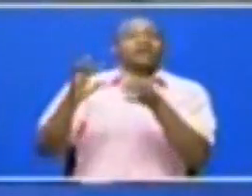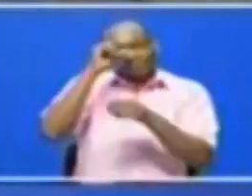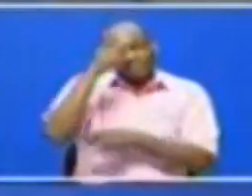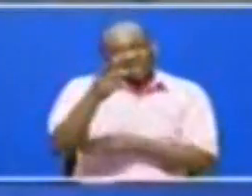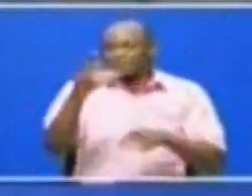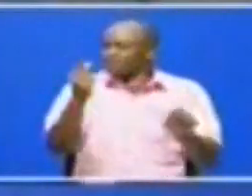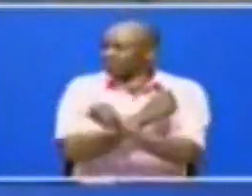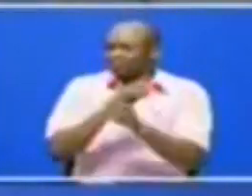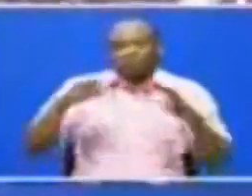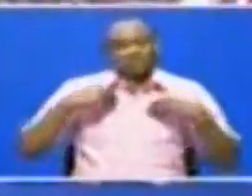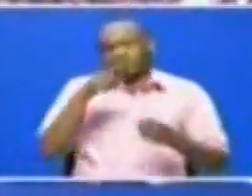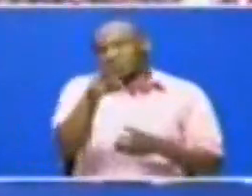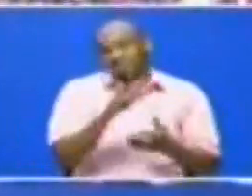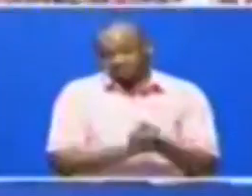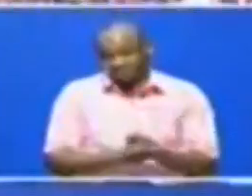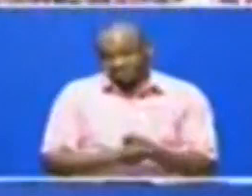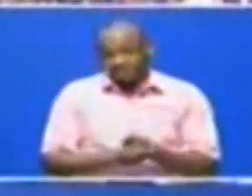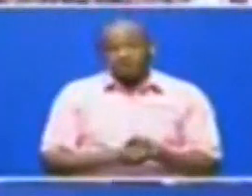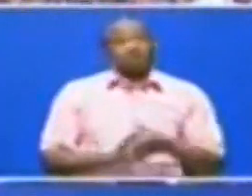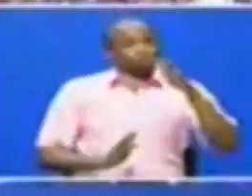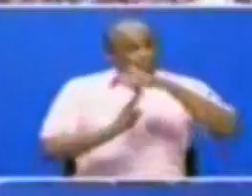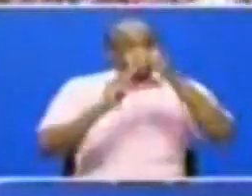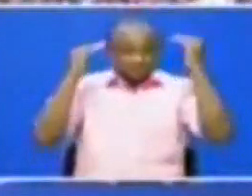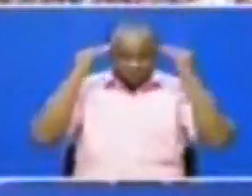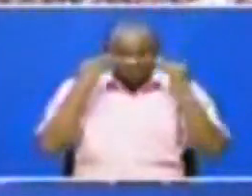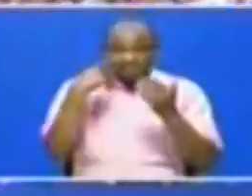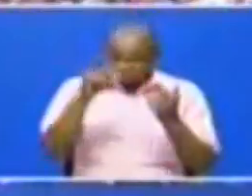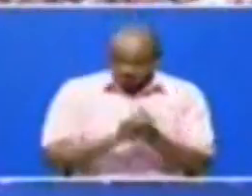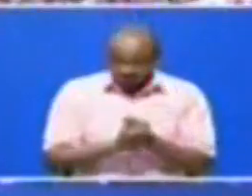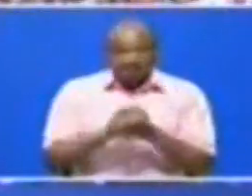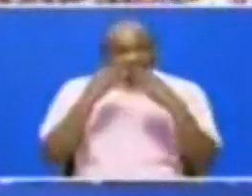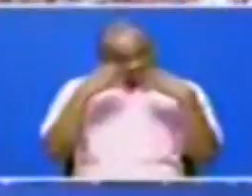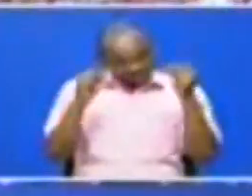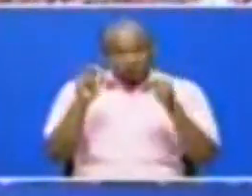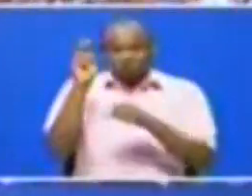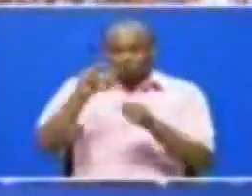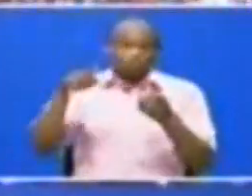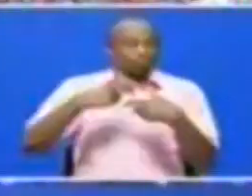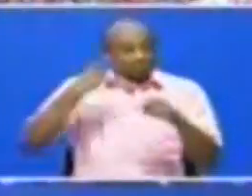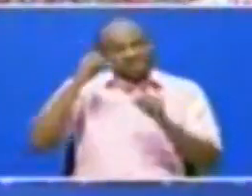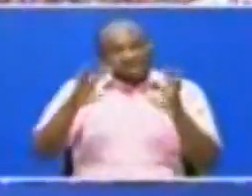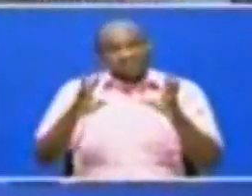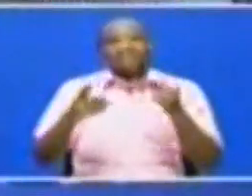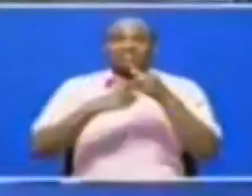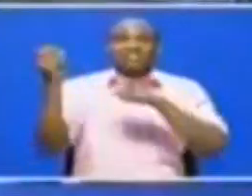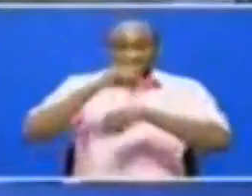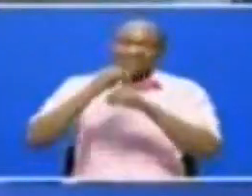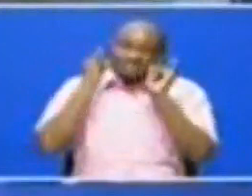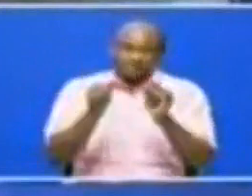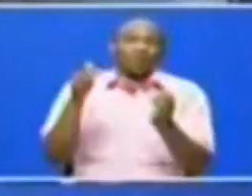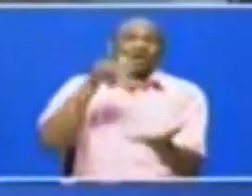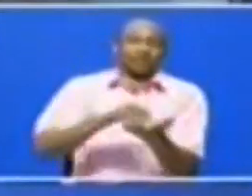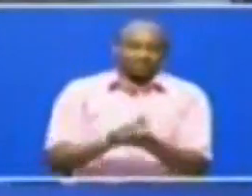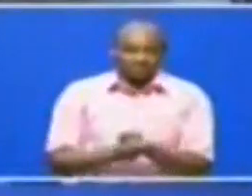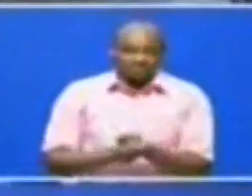is unacceptable to us. The Supreme Court ordered a rerun of the presidential election in 60 days. Ambao